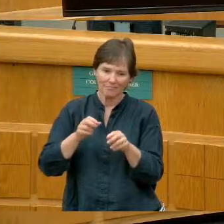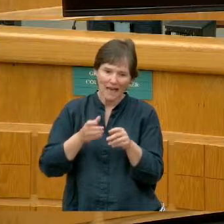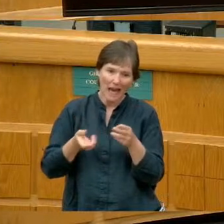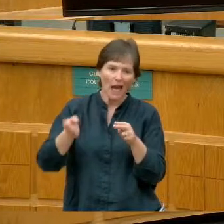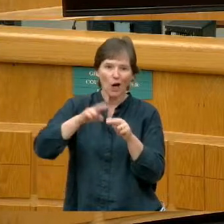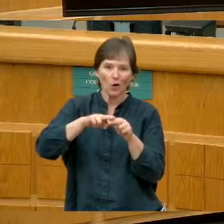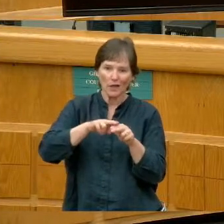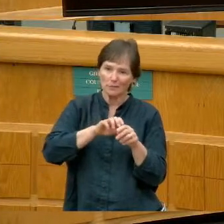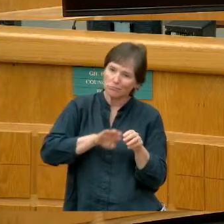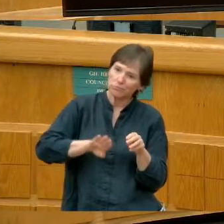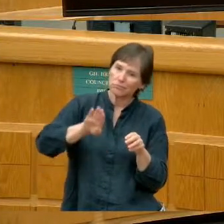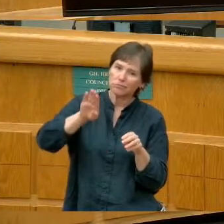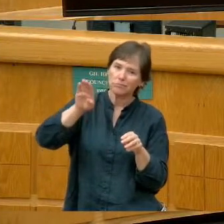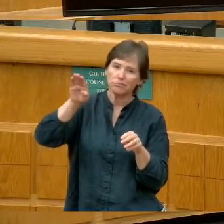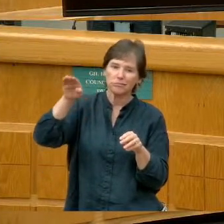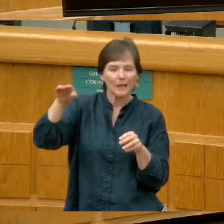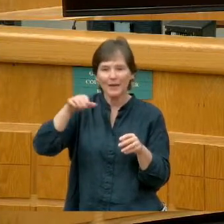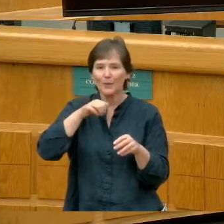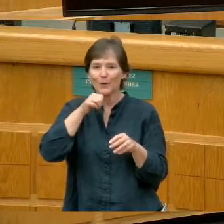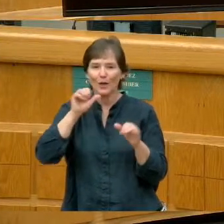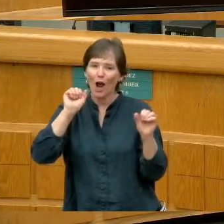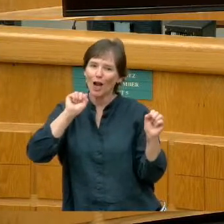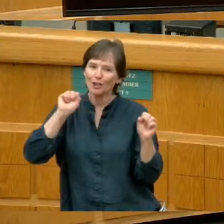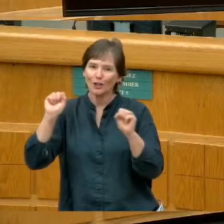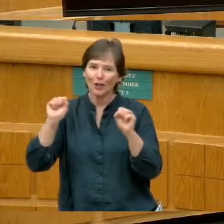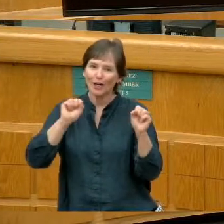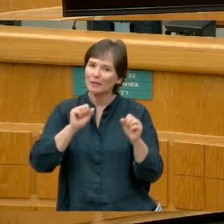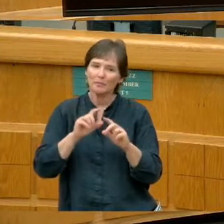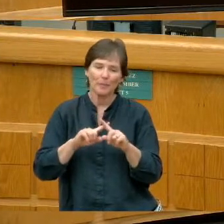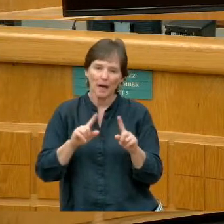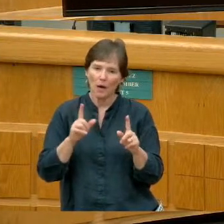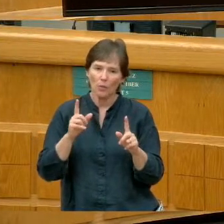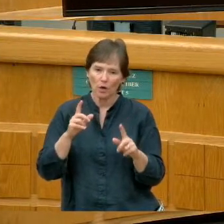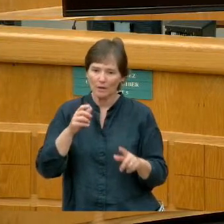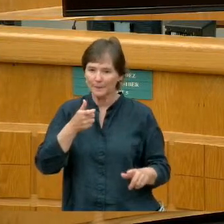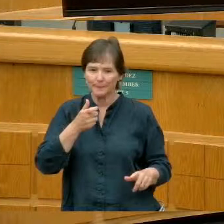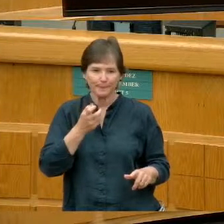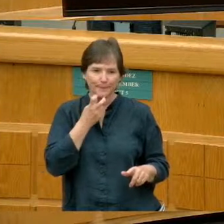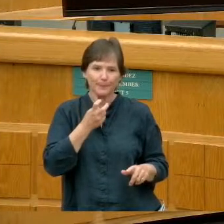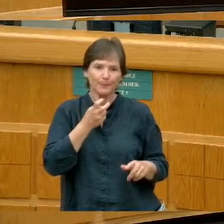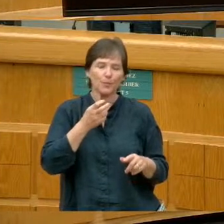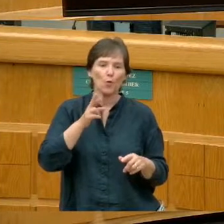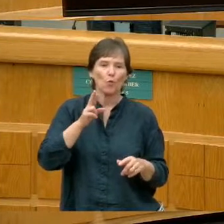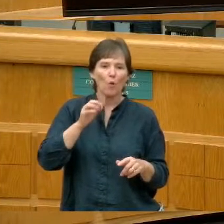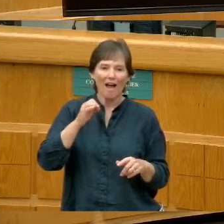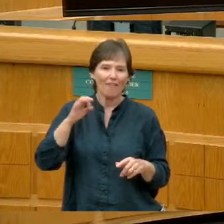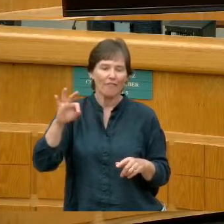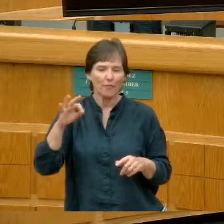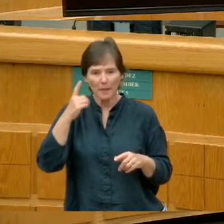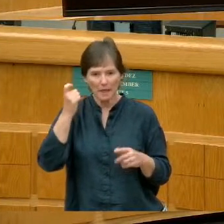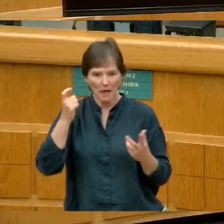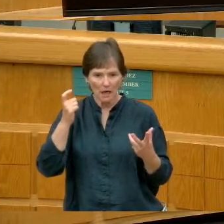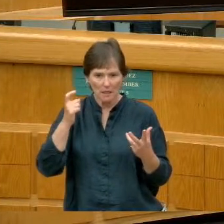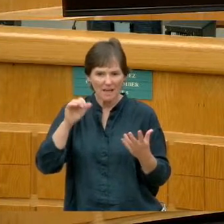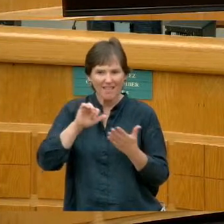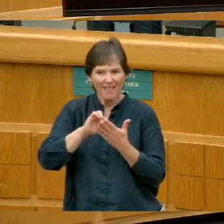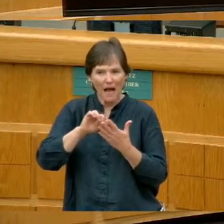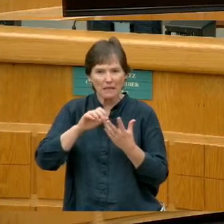I tell you that these are the requests that we've made, it's because this is the ugliness of this